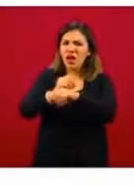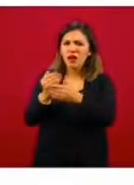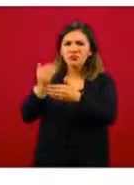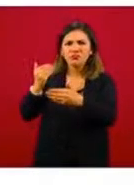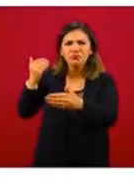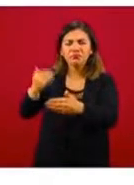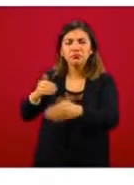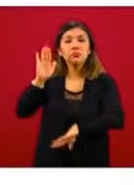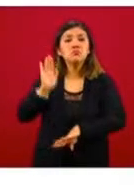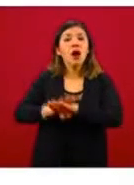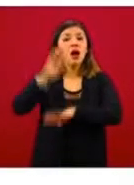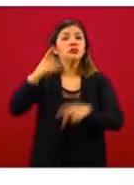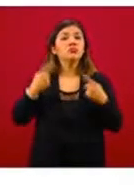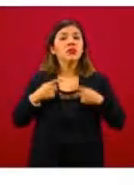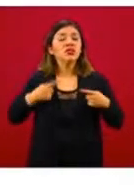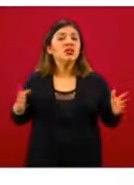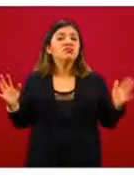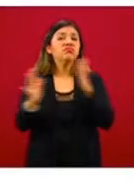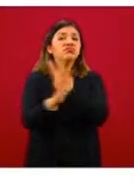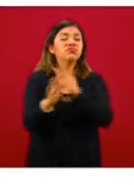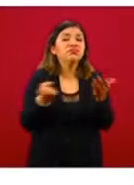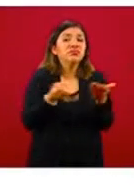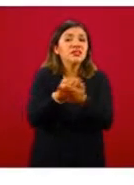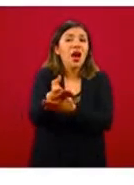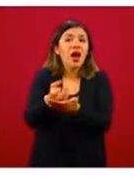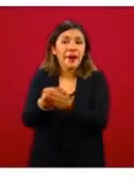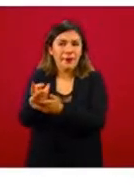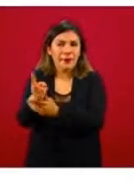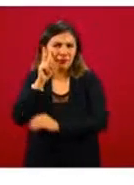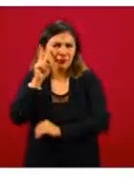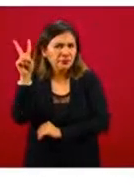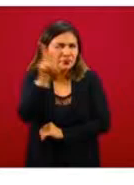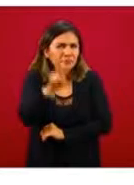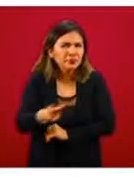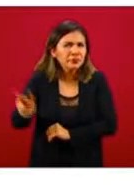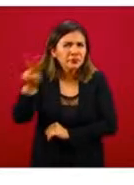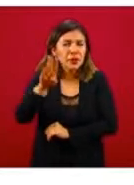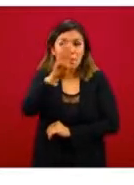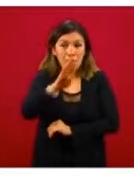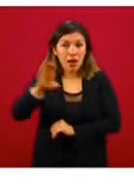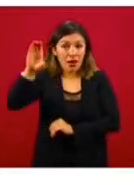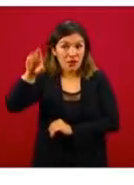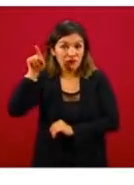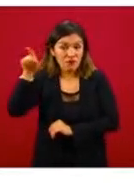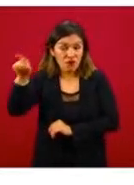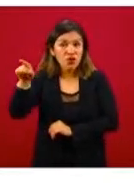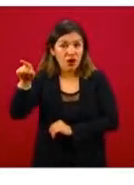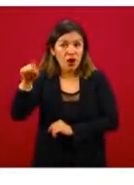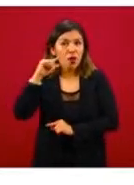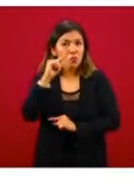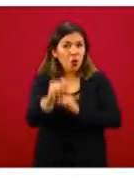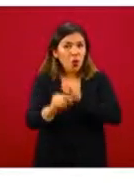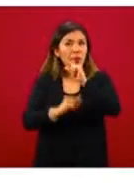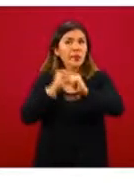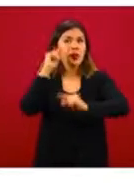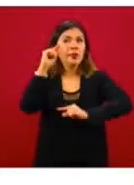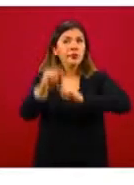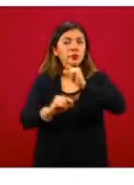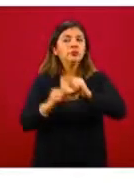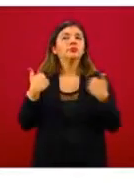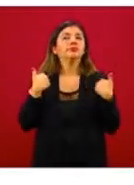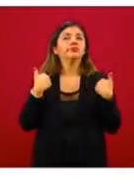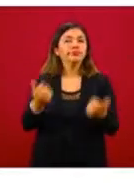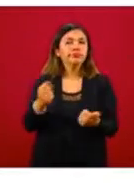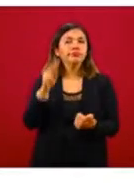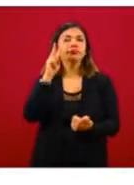that over the last few days, there's been an increase in mobility. And what we can see in Baja California is that